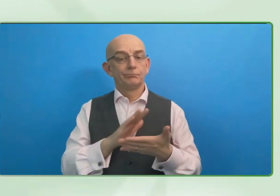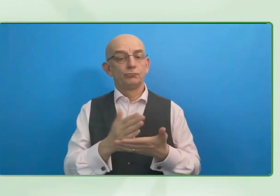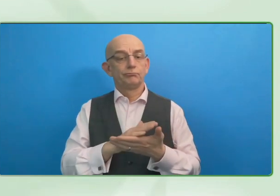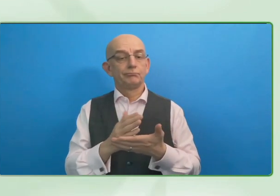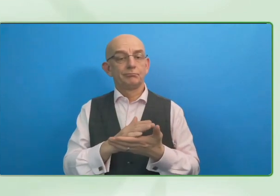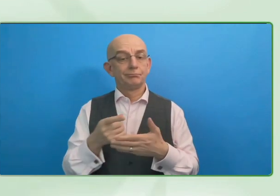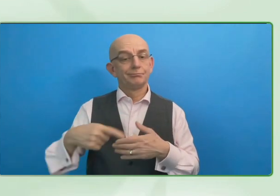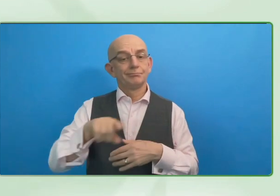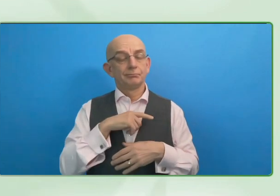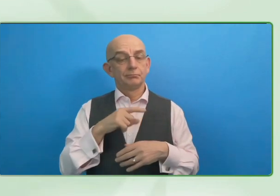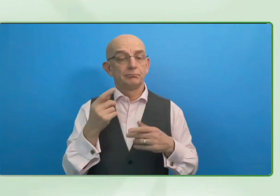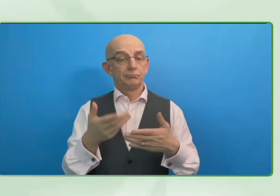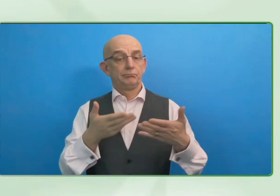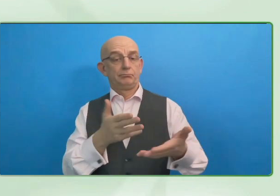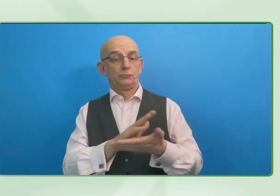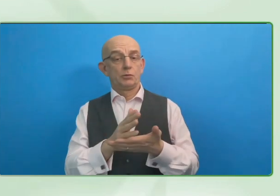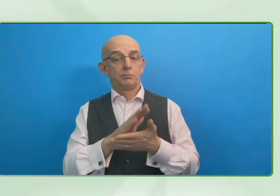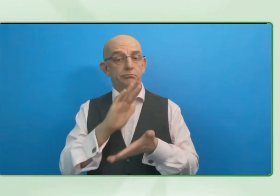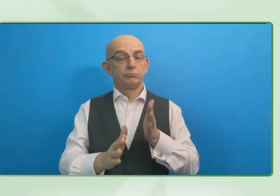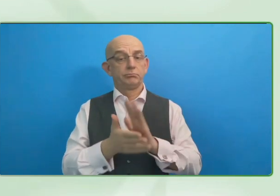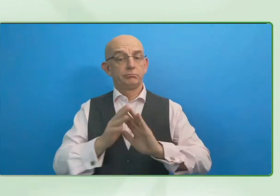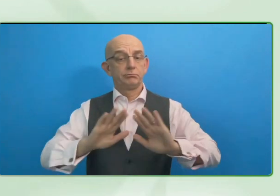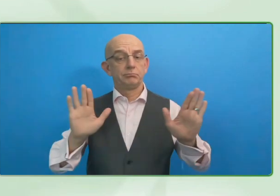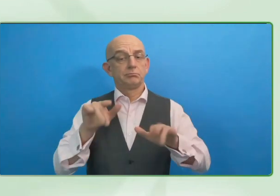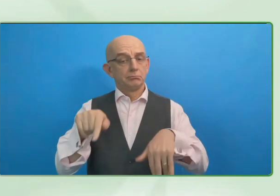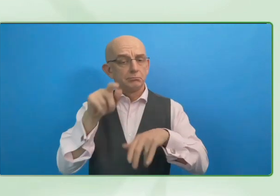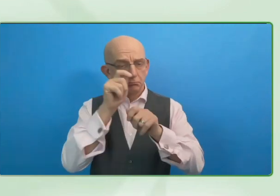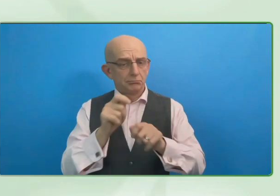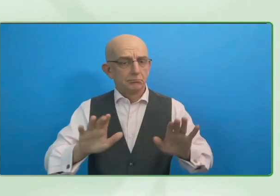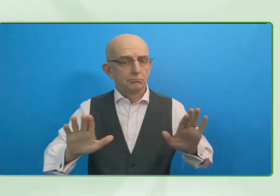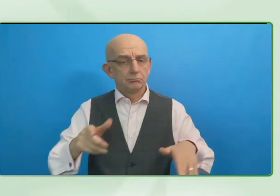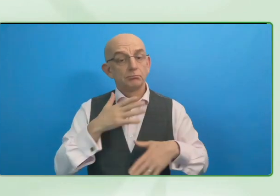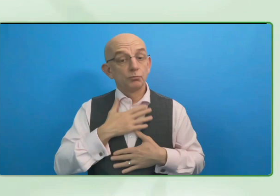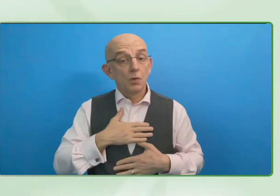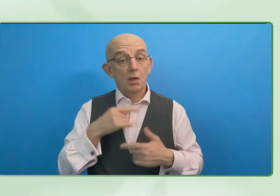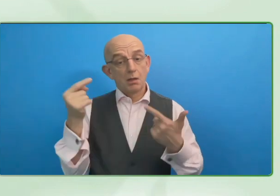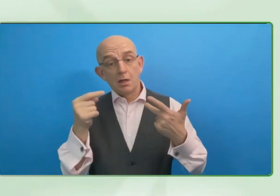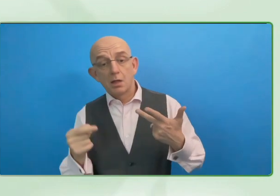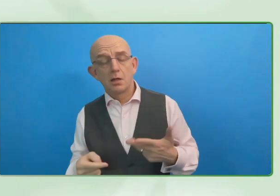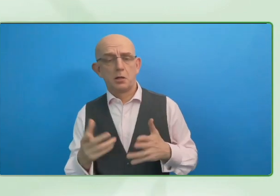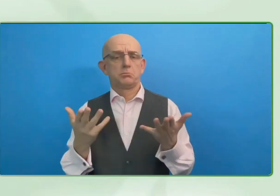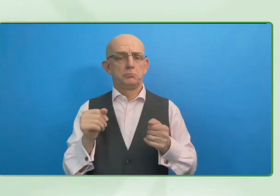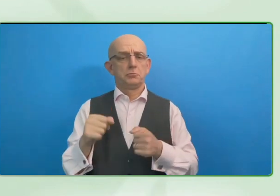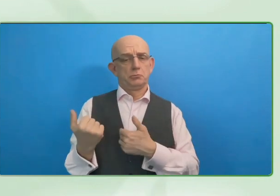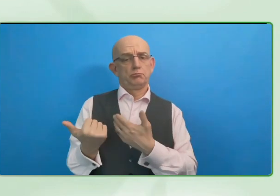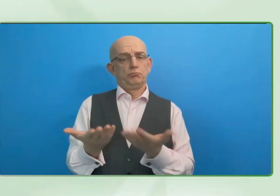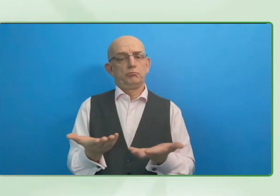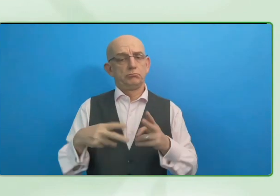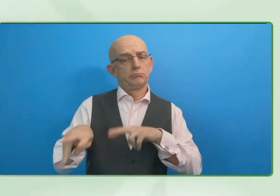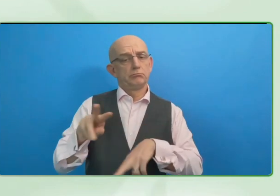we respect that. If they want to provide other services, we always look at it, how we can help them to provide